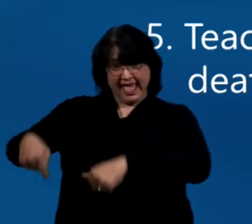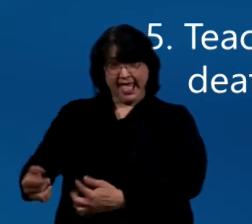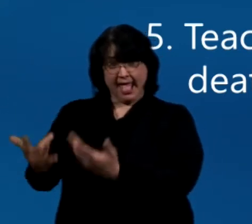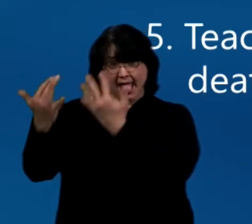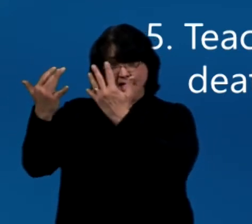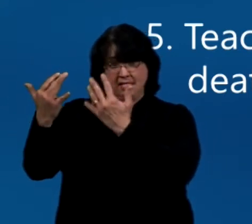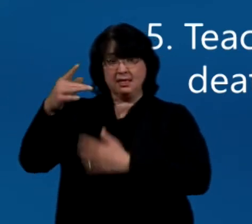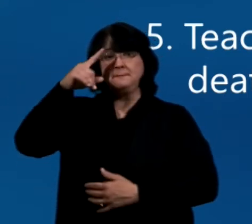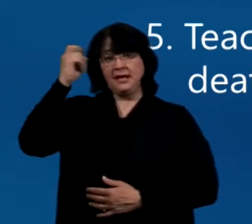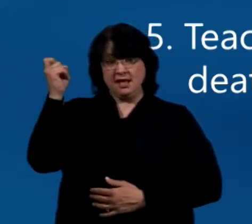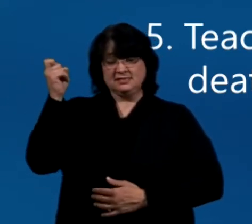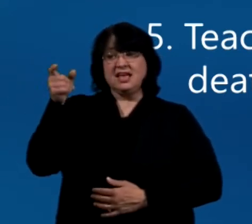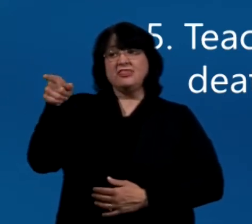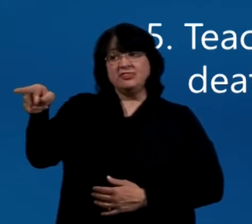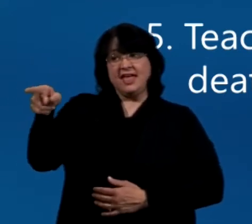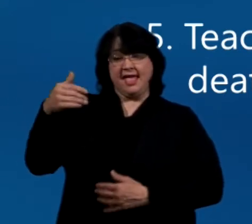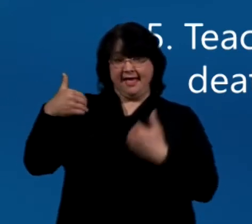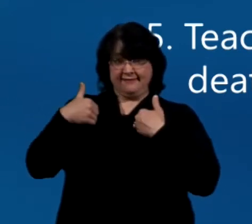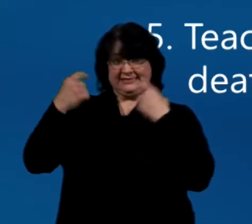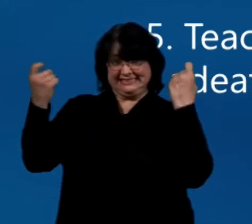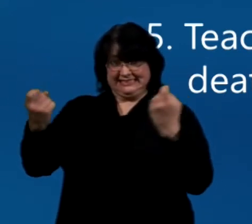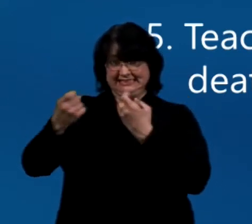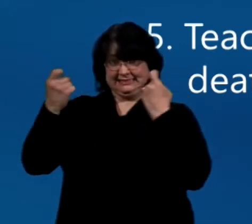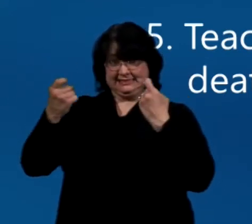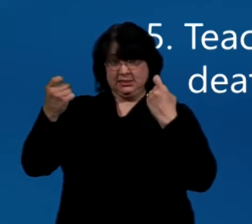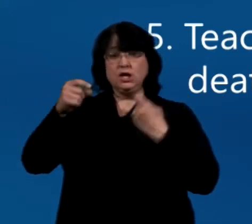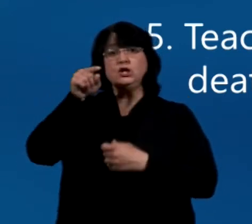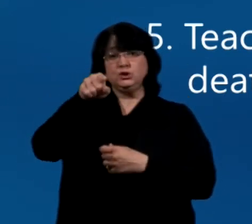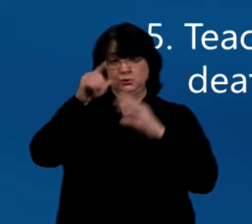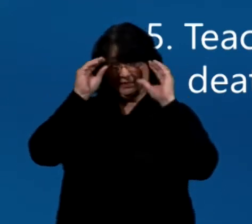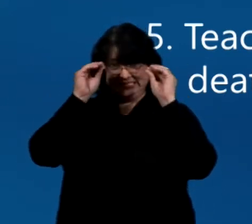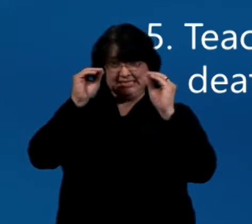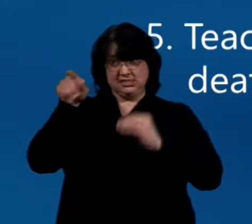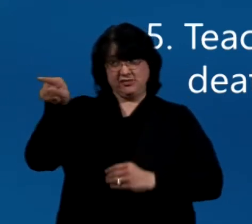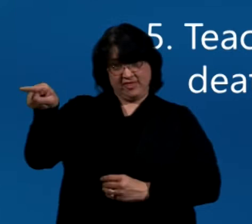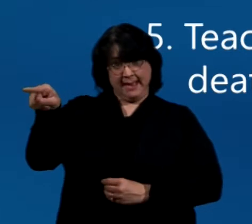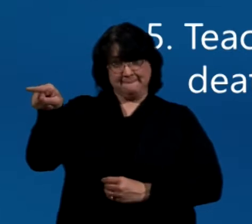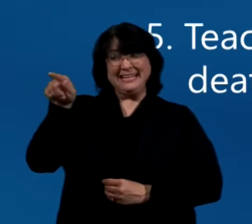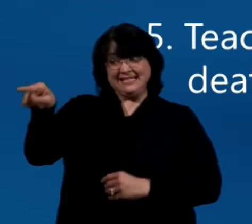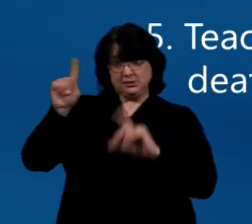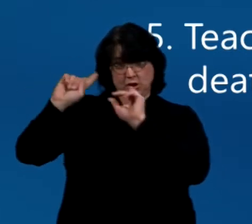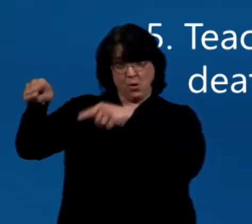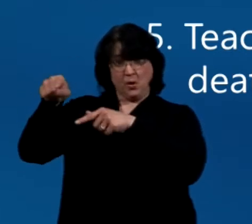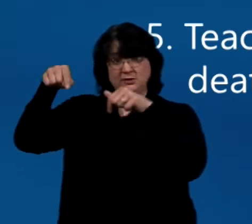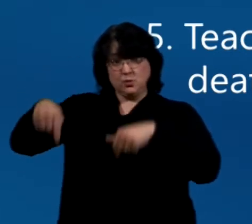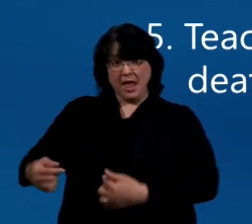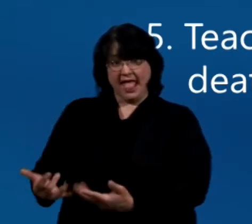because of their sin. Teach them that he's going to hell